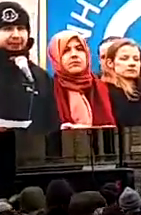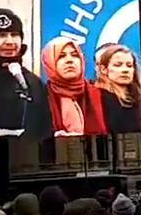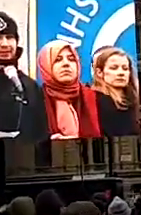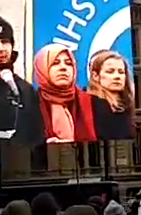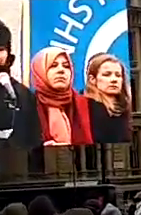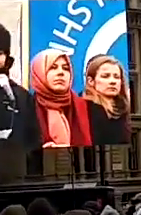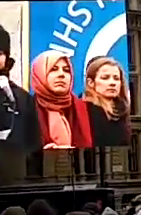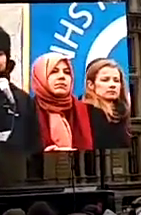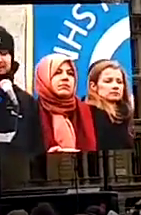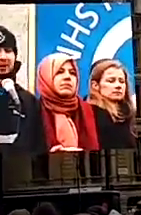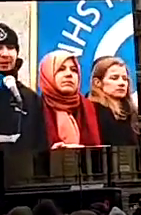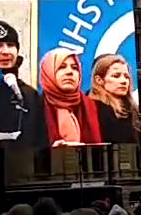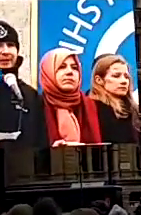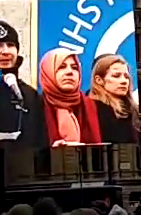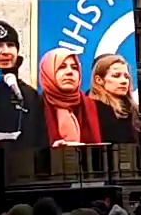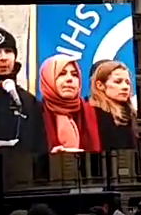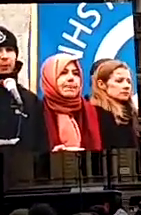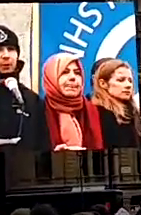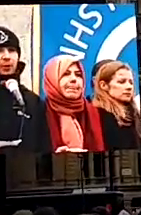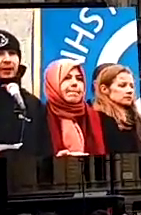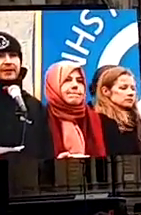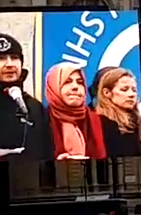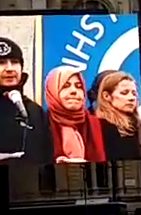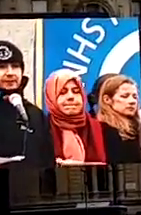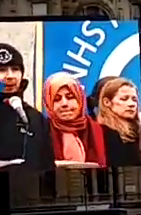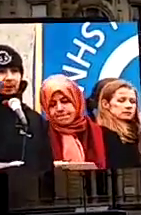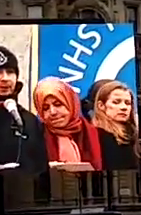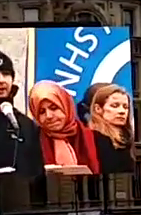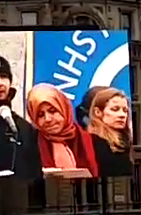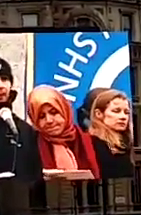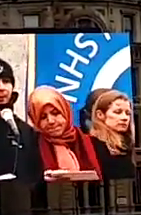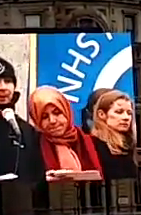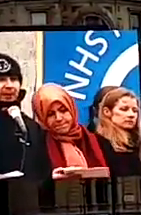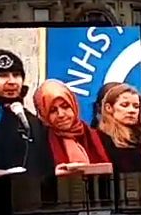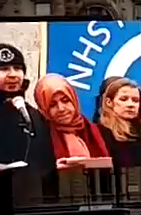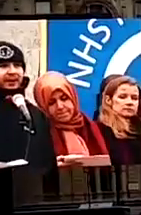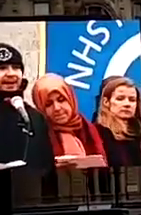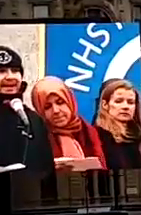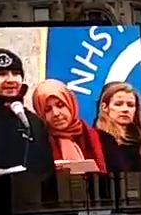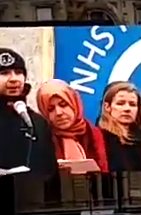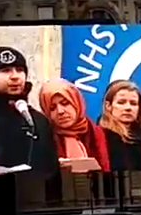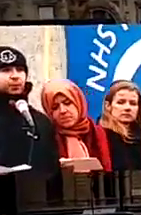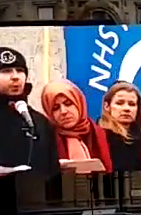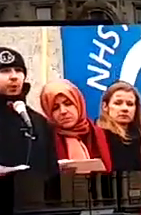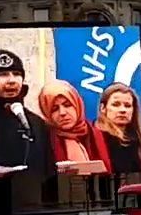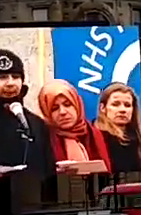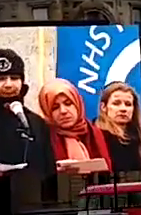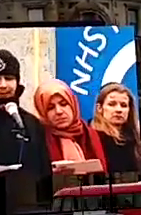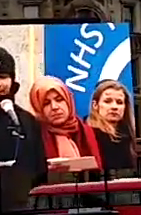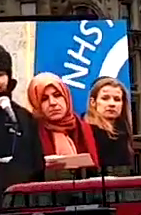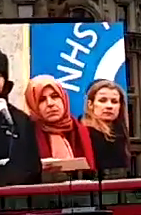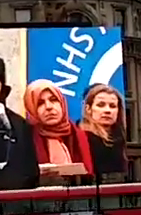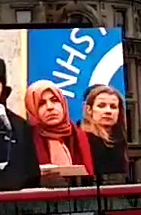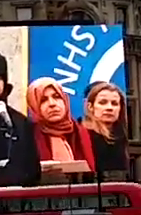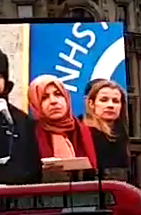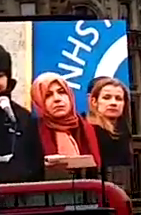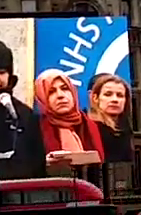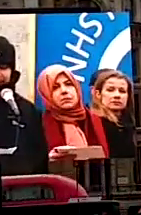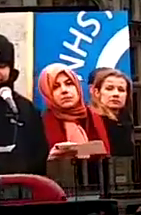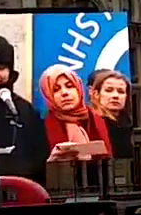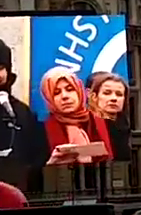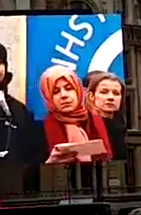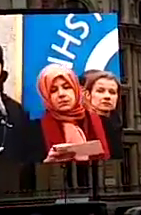an anachronistic weapon designed for the Cold War and a superpower, when we're no longer in a Cold War and we're no longer